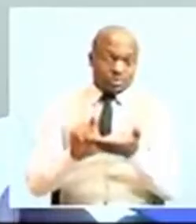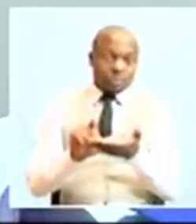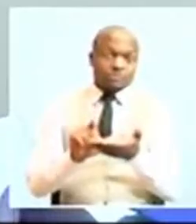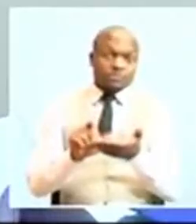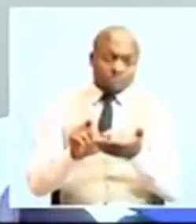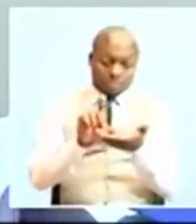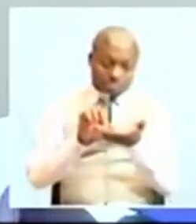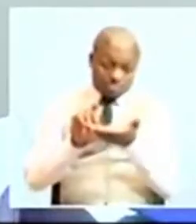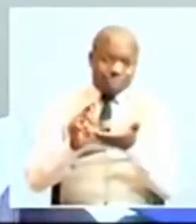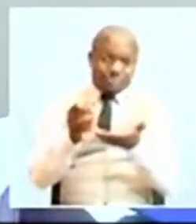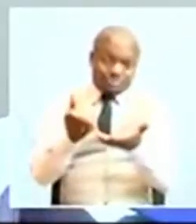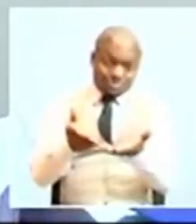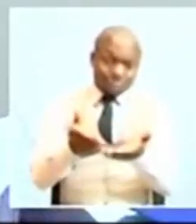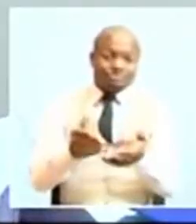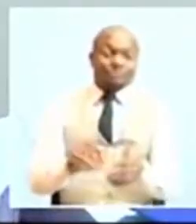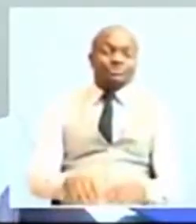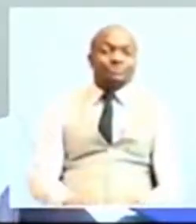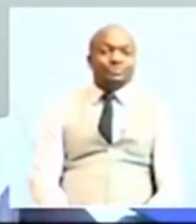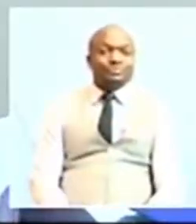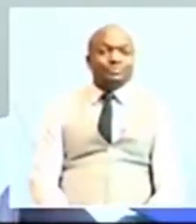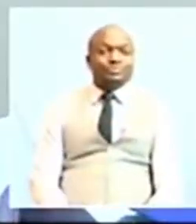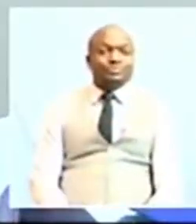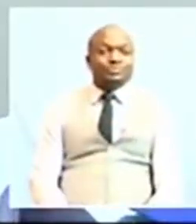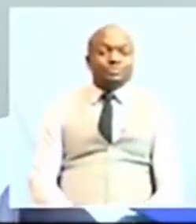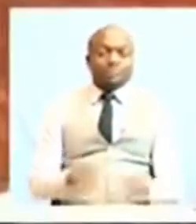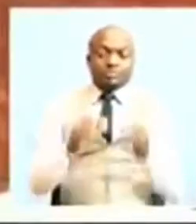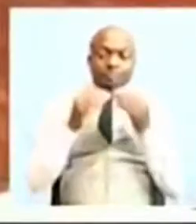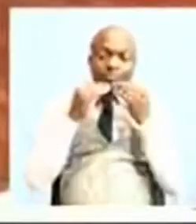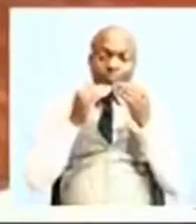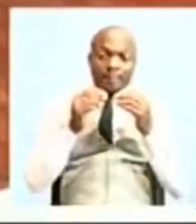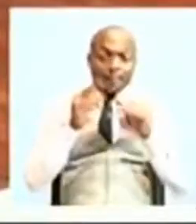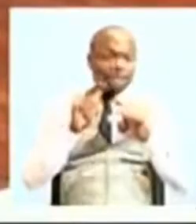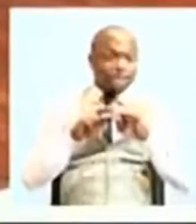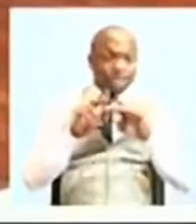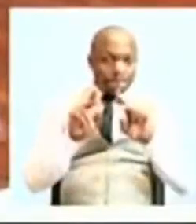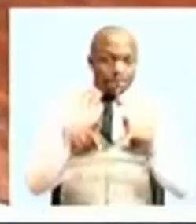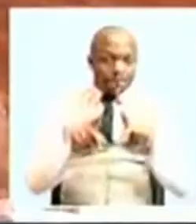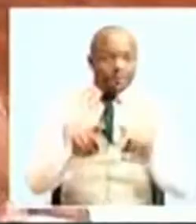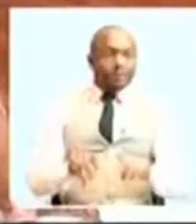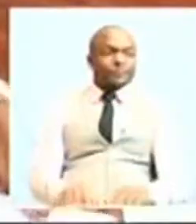Okay, soft loans. Thank you, Chair.